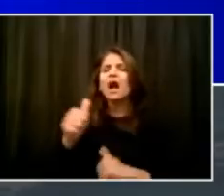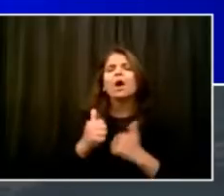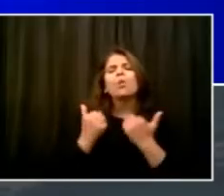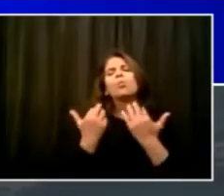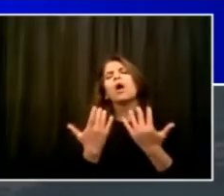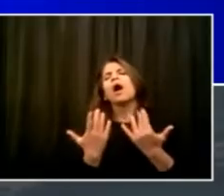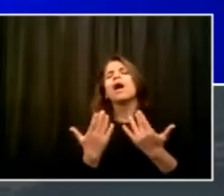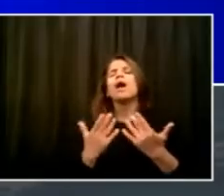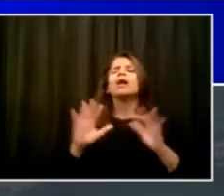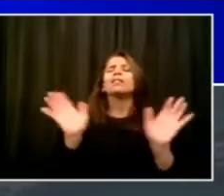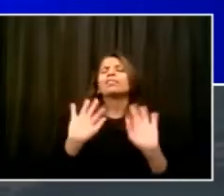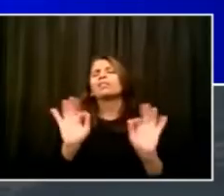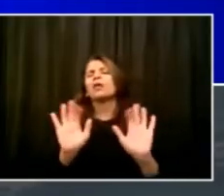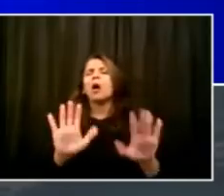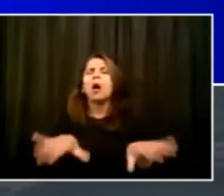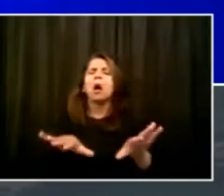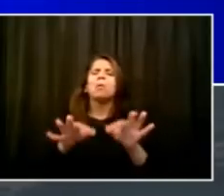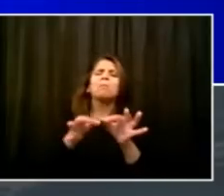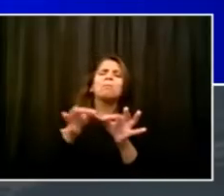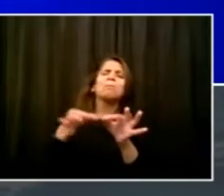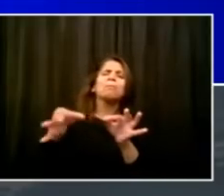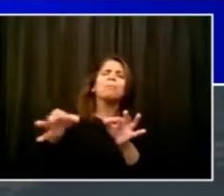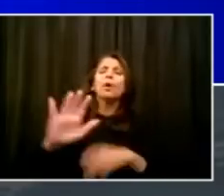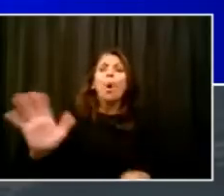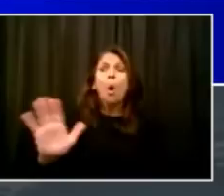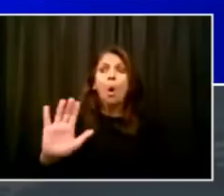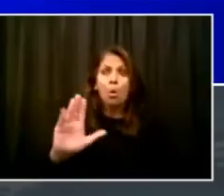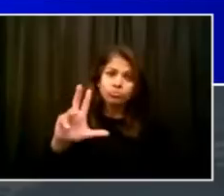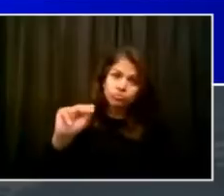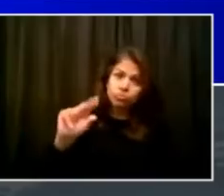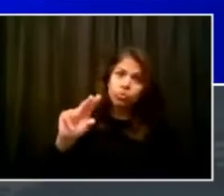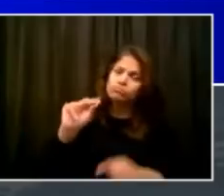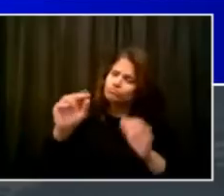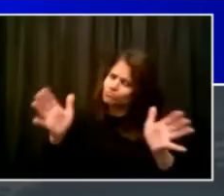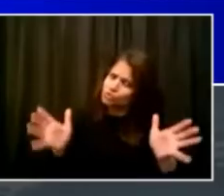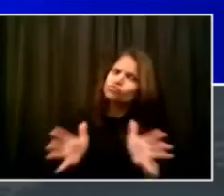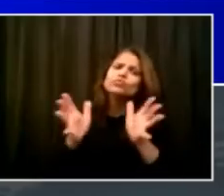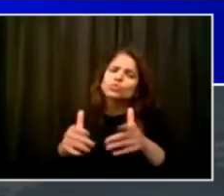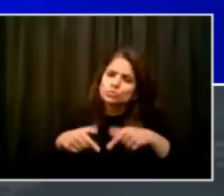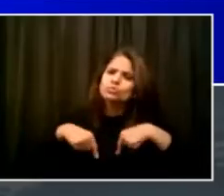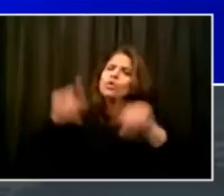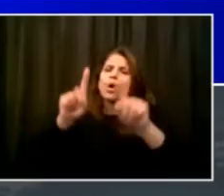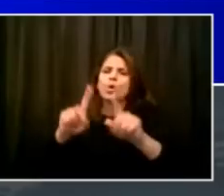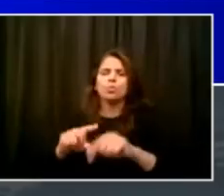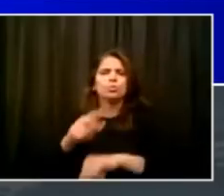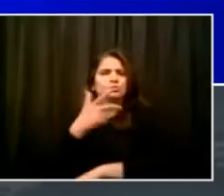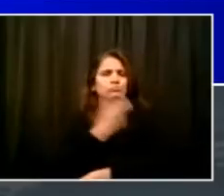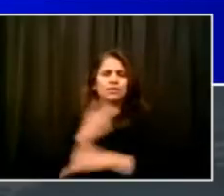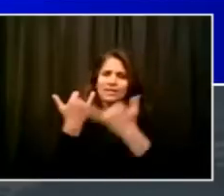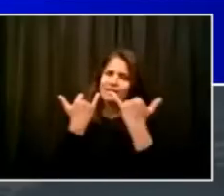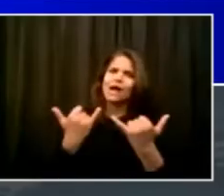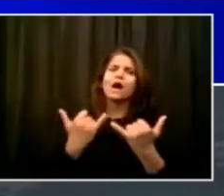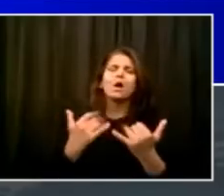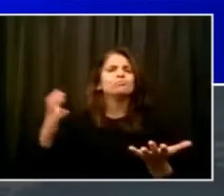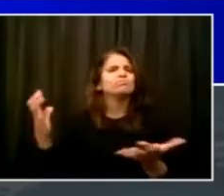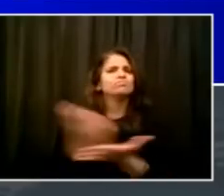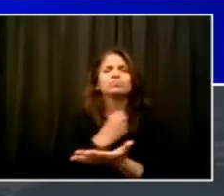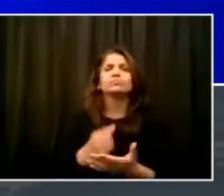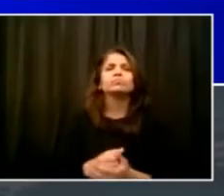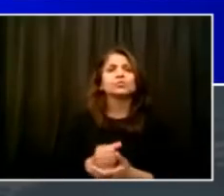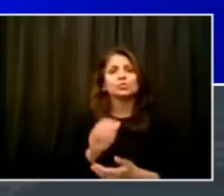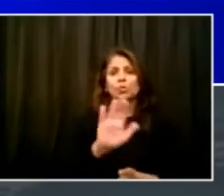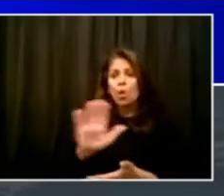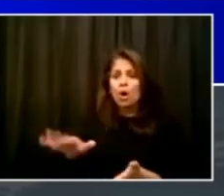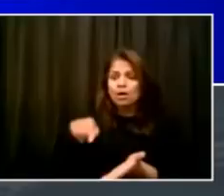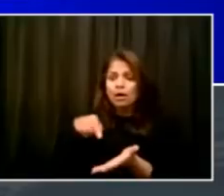took goes back to March 23rd. The reality, March 23rd versus today, thank God, night and